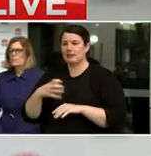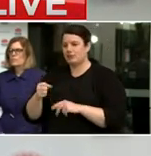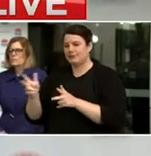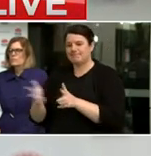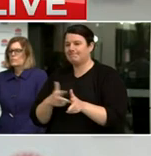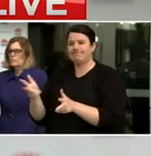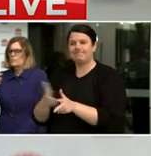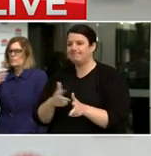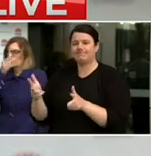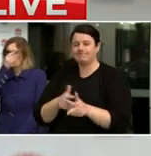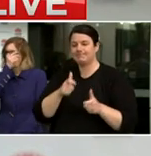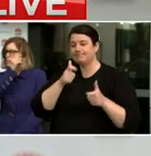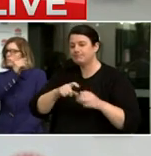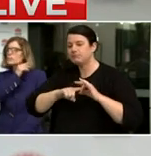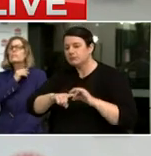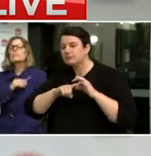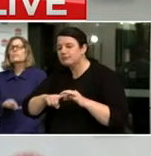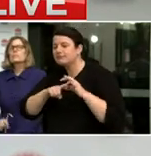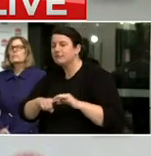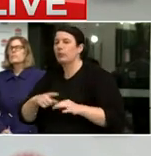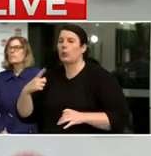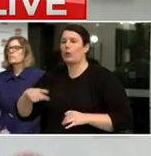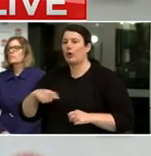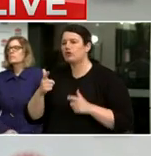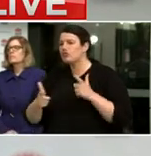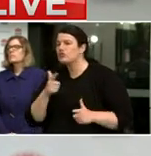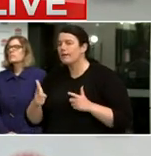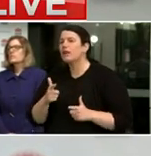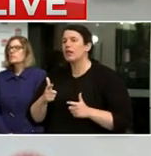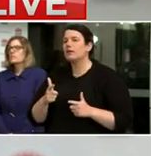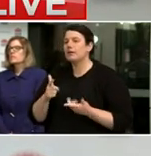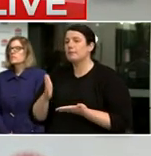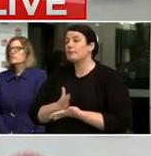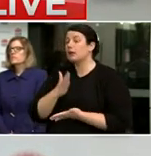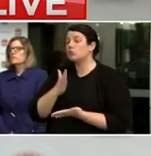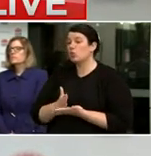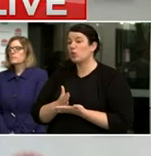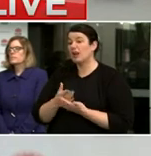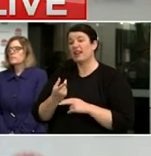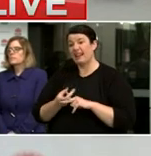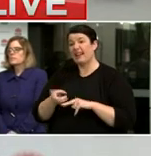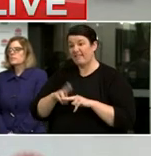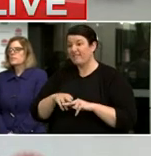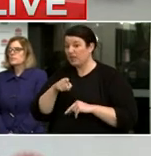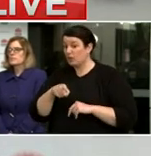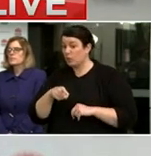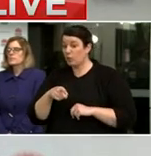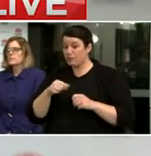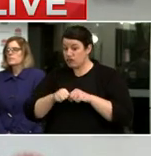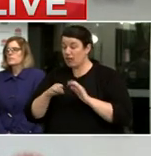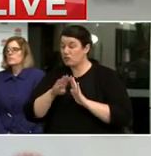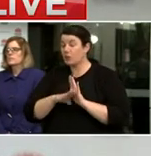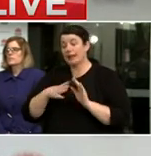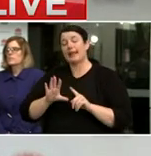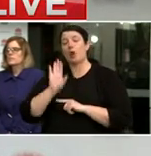been significant in terms of their interaction with these people and making sure that where it's appropriate that they go back home where they